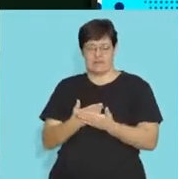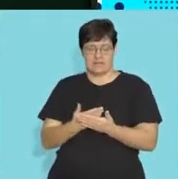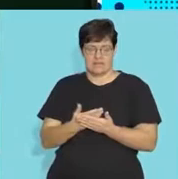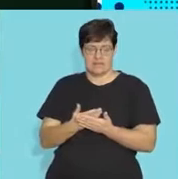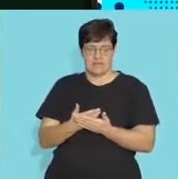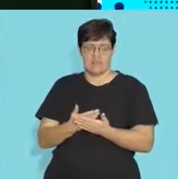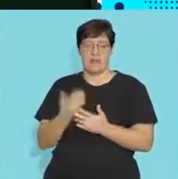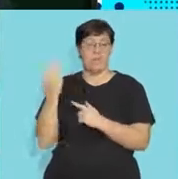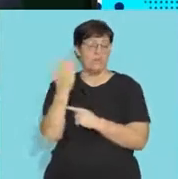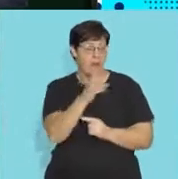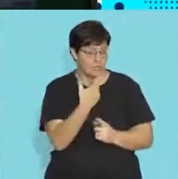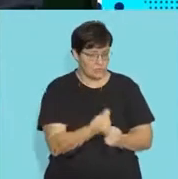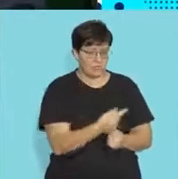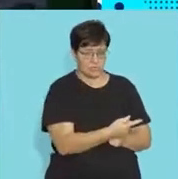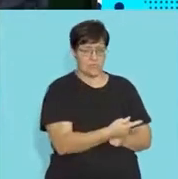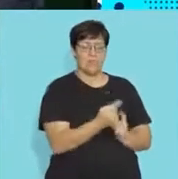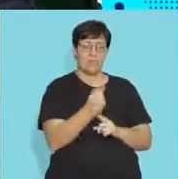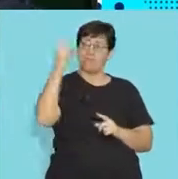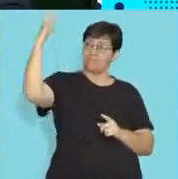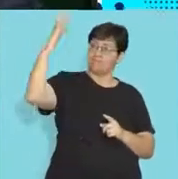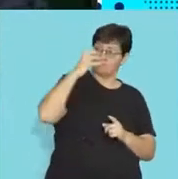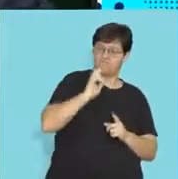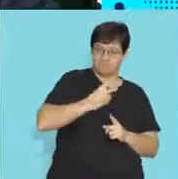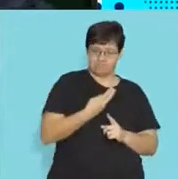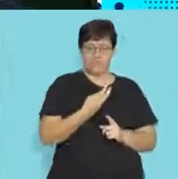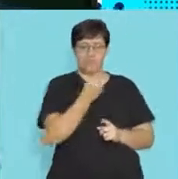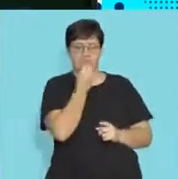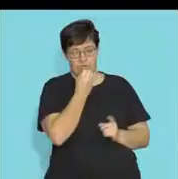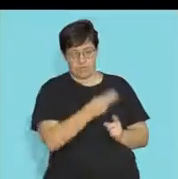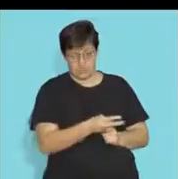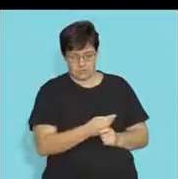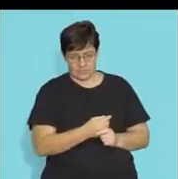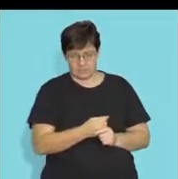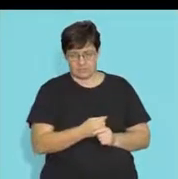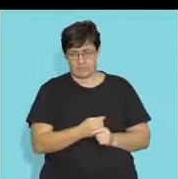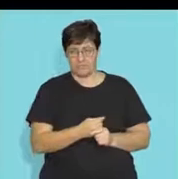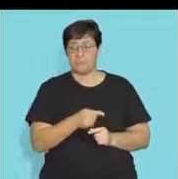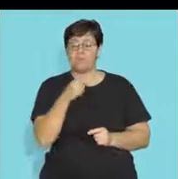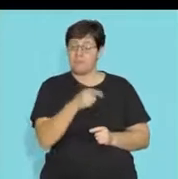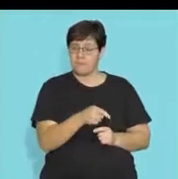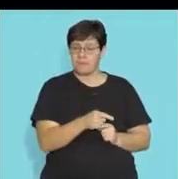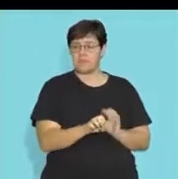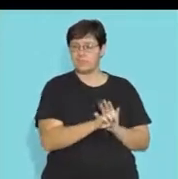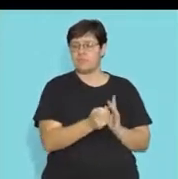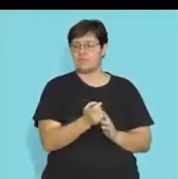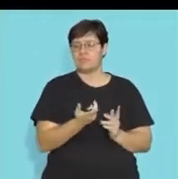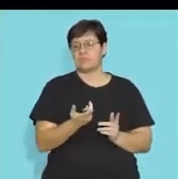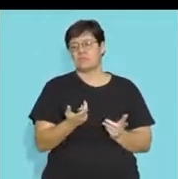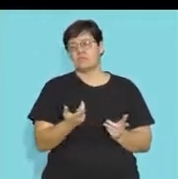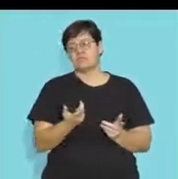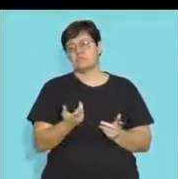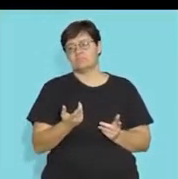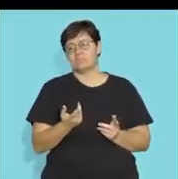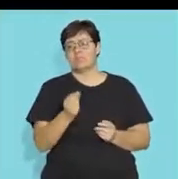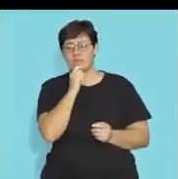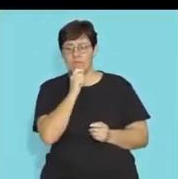And plants do that by being able to photosynthesize. So the concept of an autotroph would be an individual